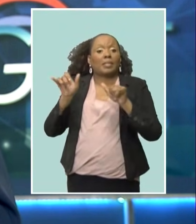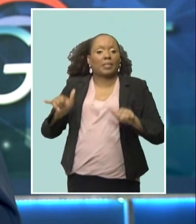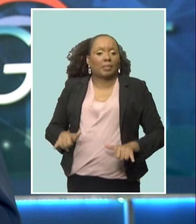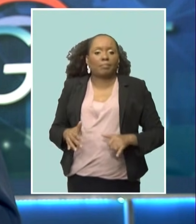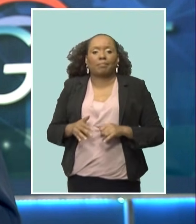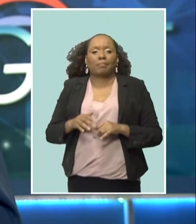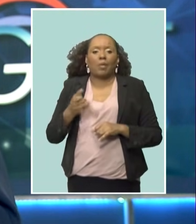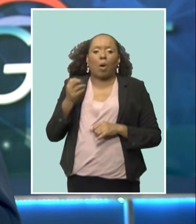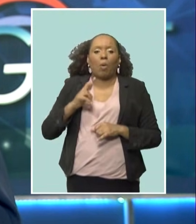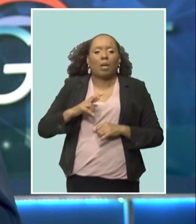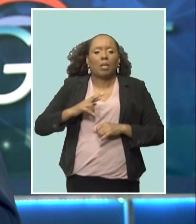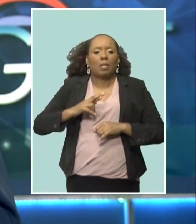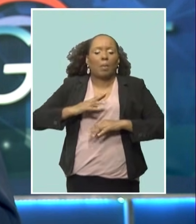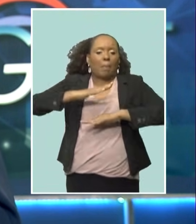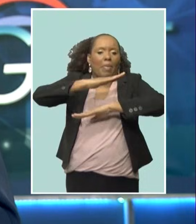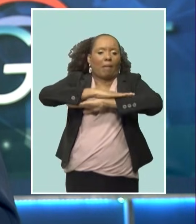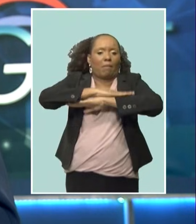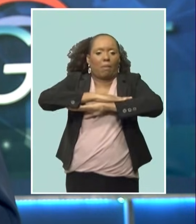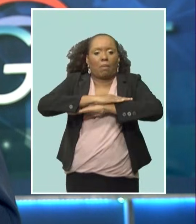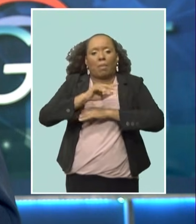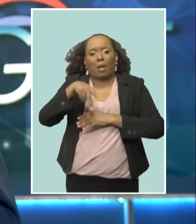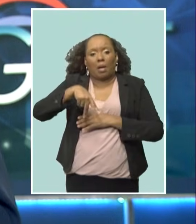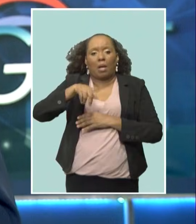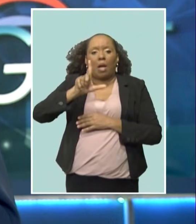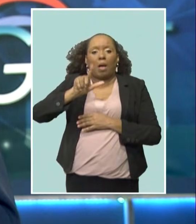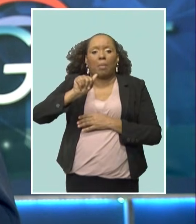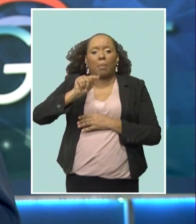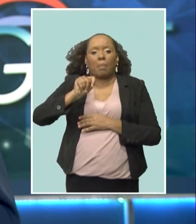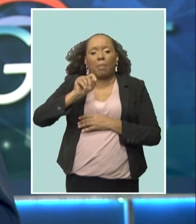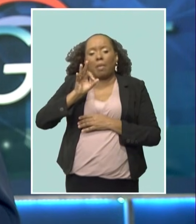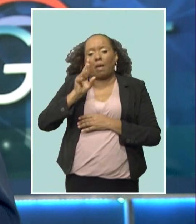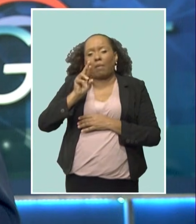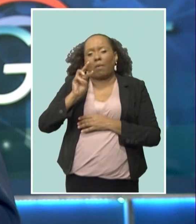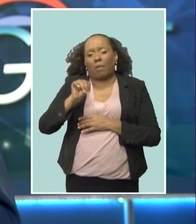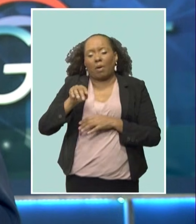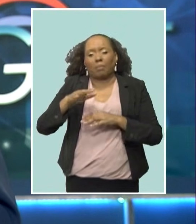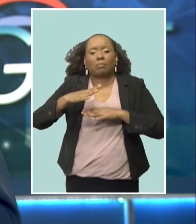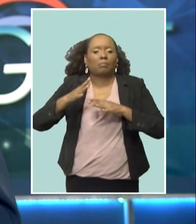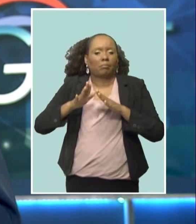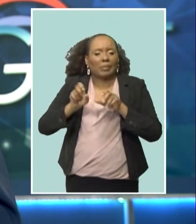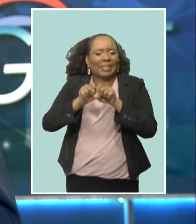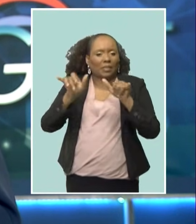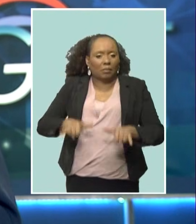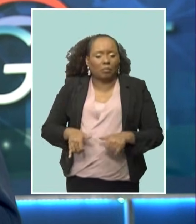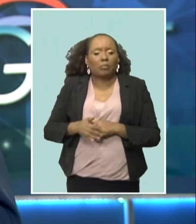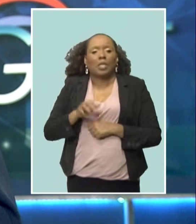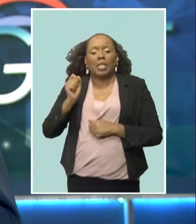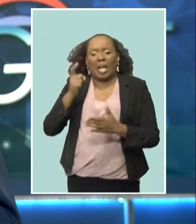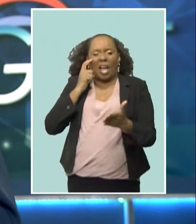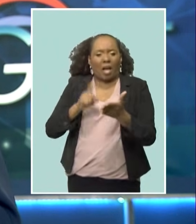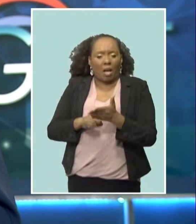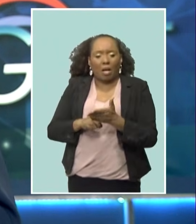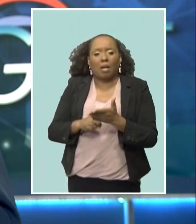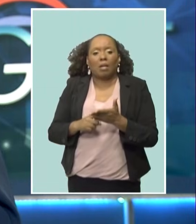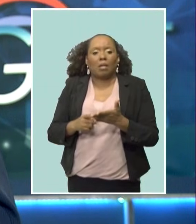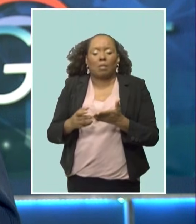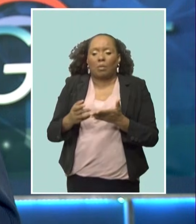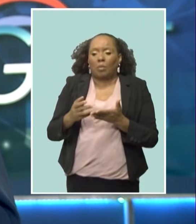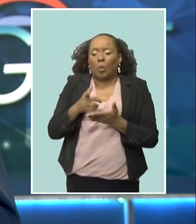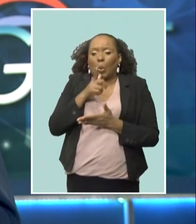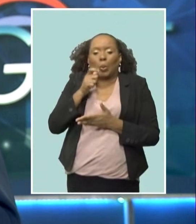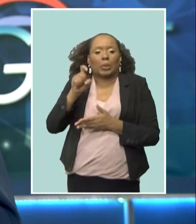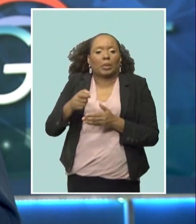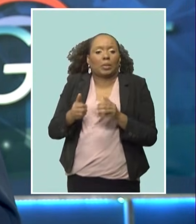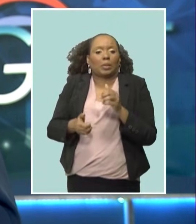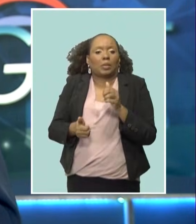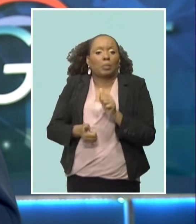says they will also gain a better understanding of the drivers of food security in the region and identify areas with the greatest trends